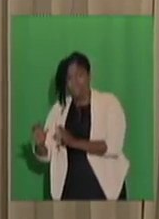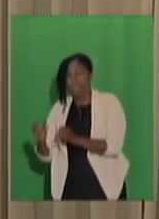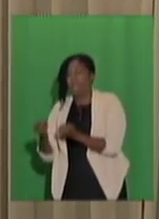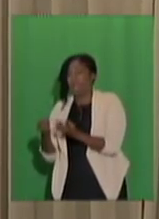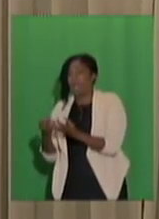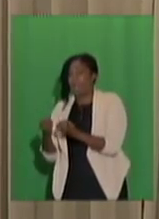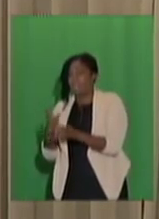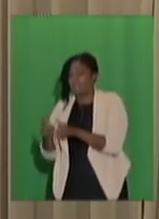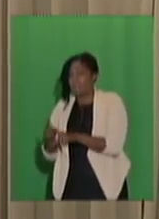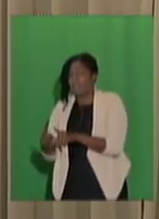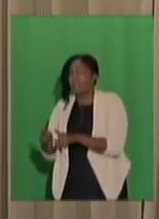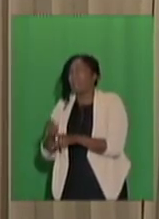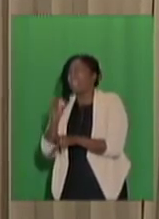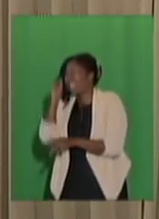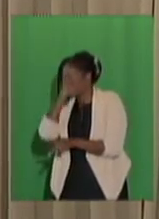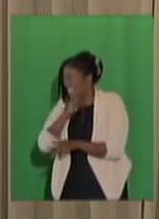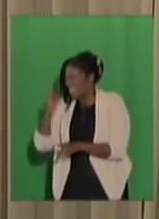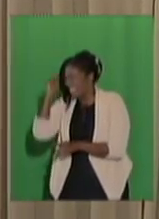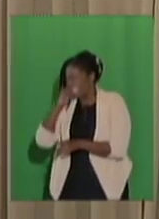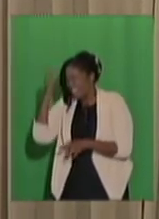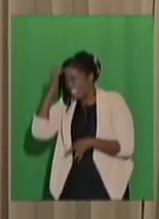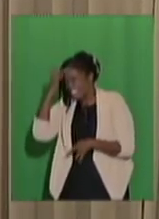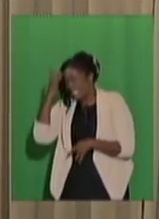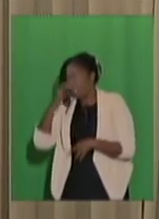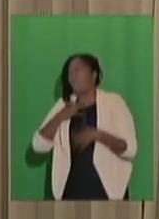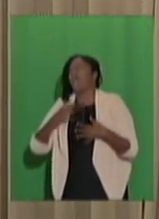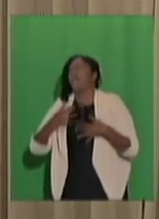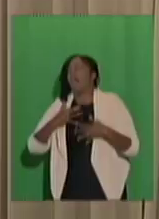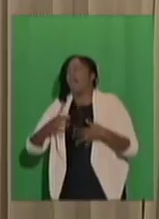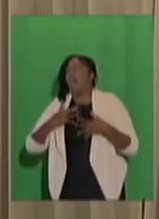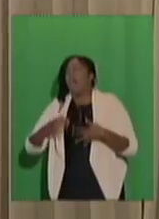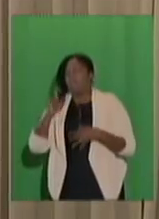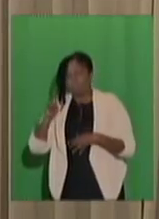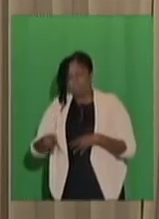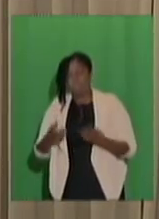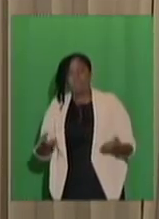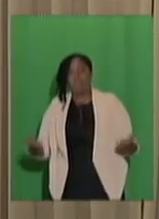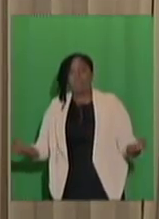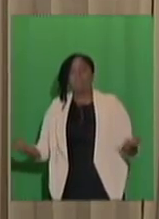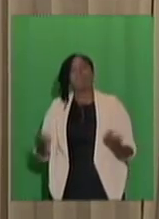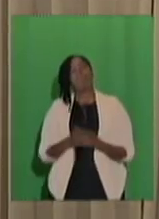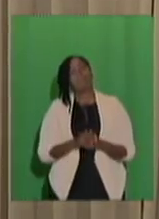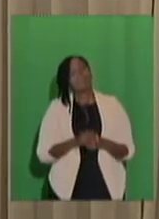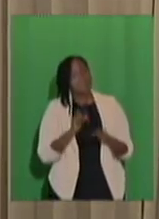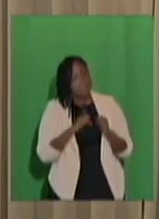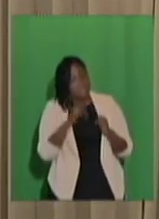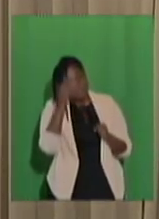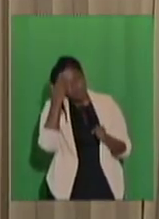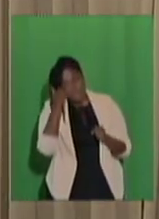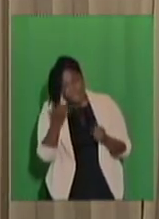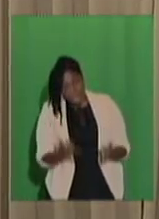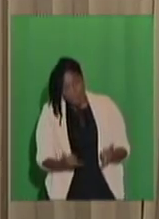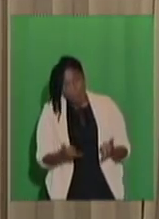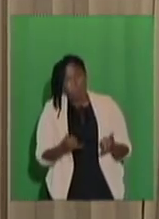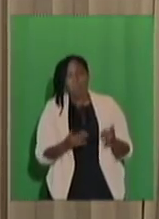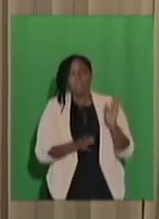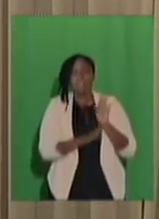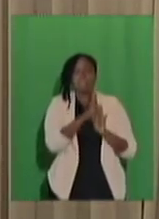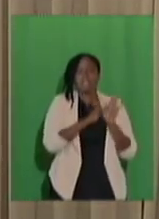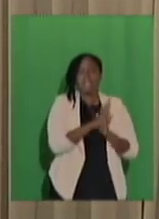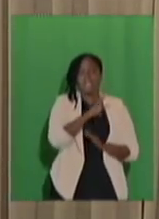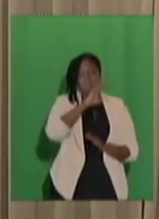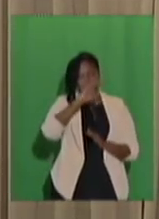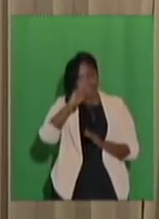capacity as we scale up in Couva, in Cora, and the different sites so that we have capacity if and when the numbers increase.